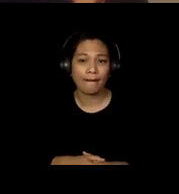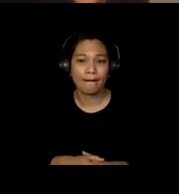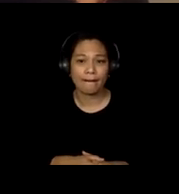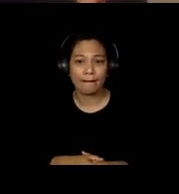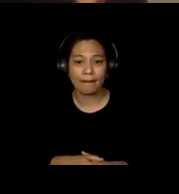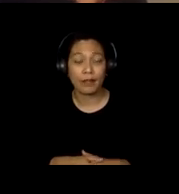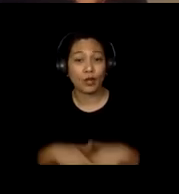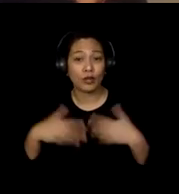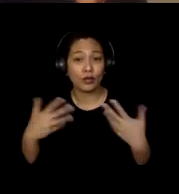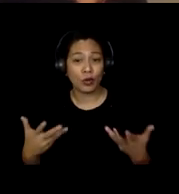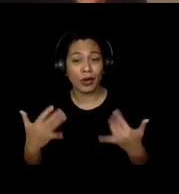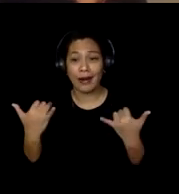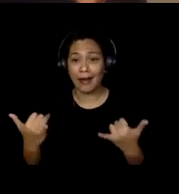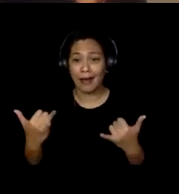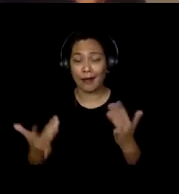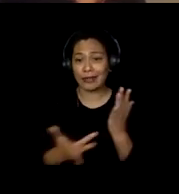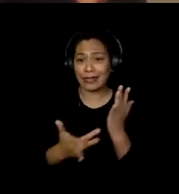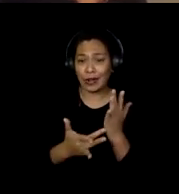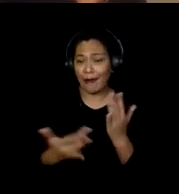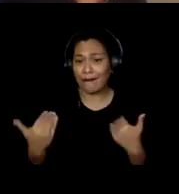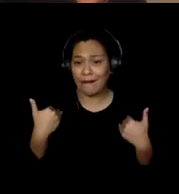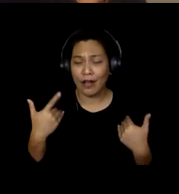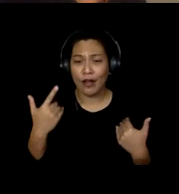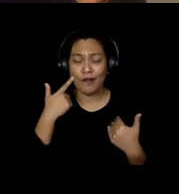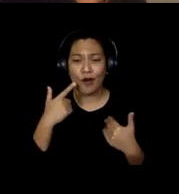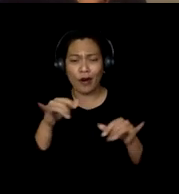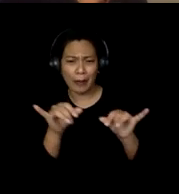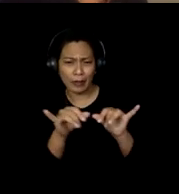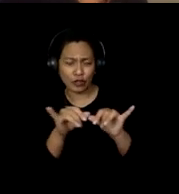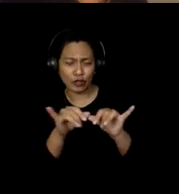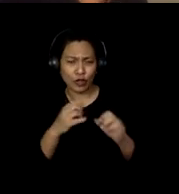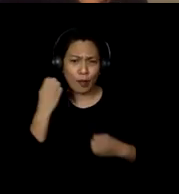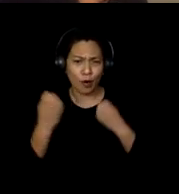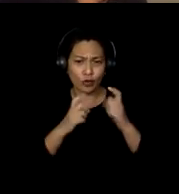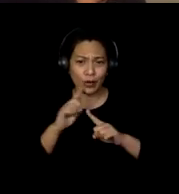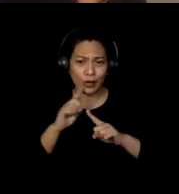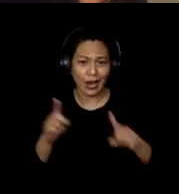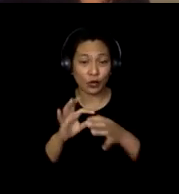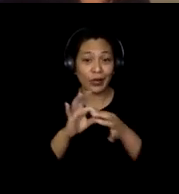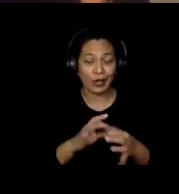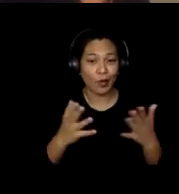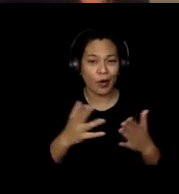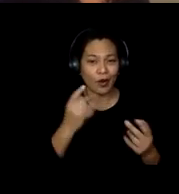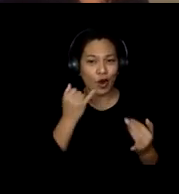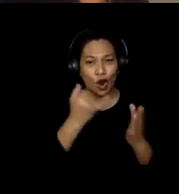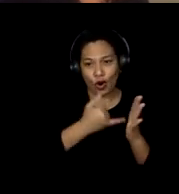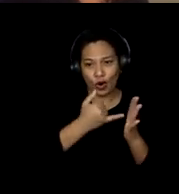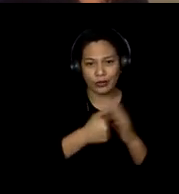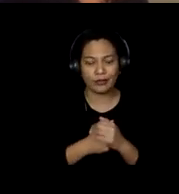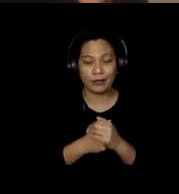So right now the technology exists to measure an emotional reaction to art. And this works through measuring